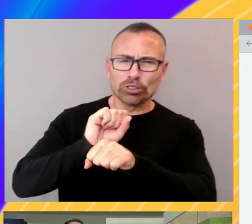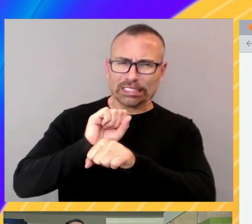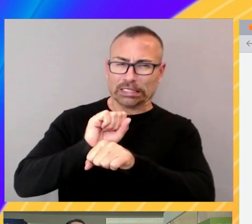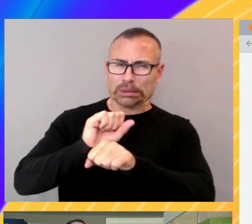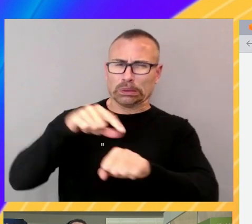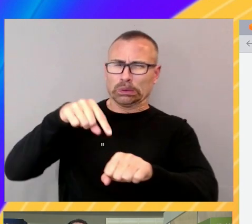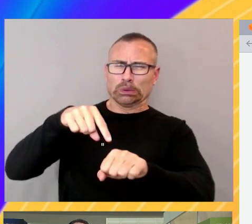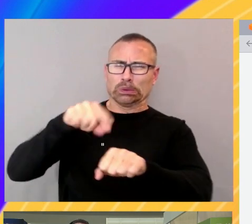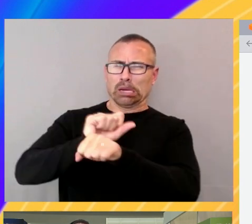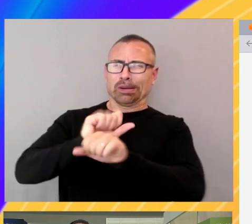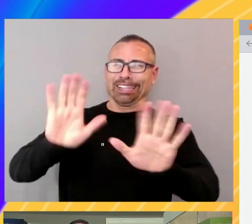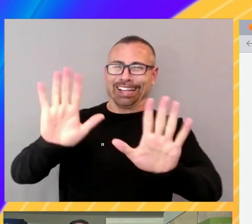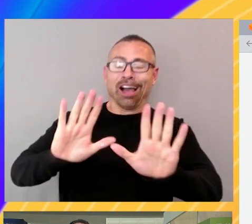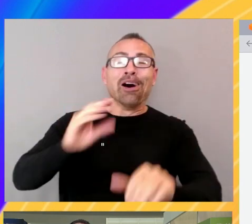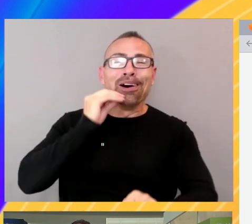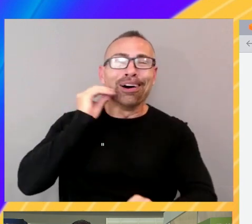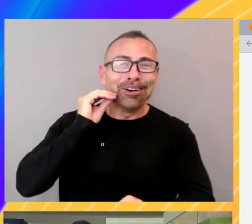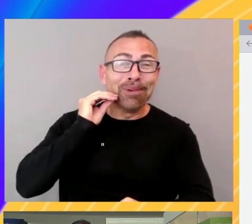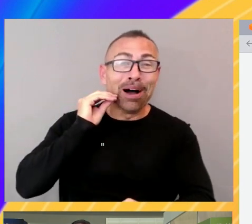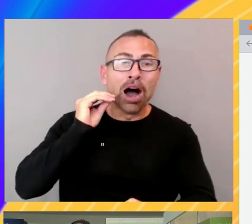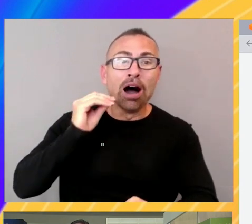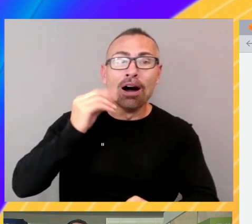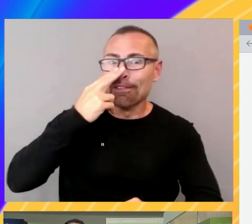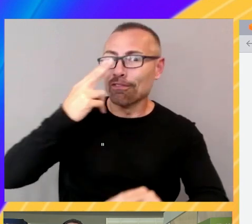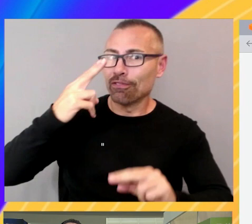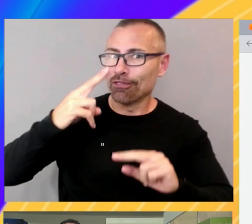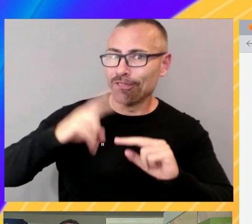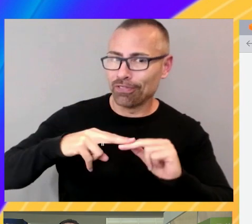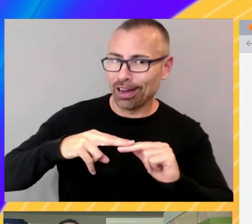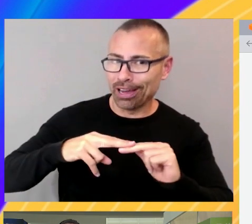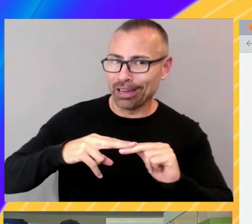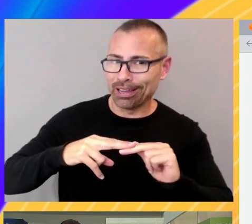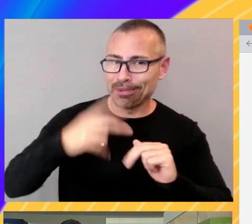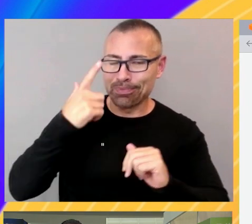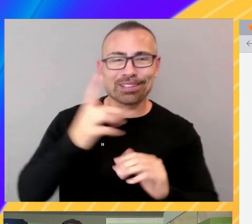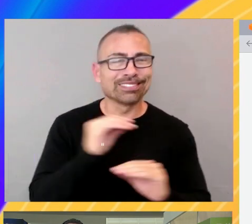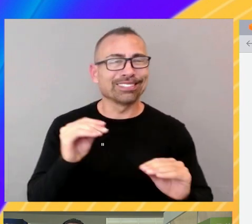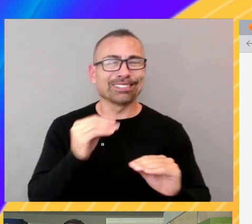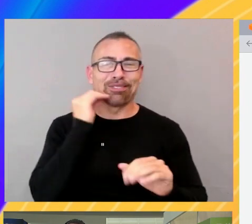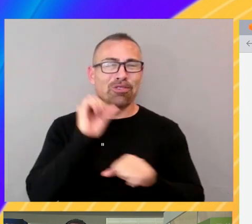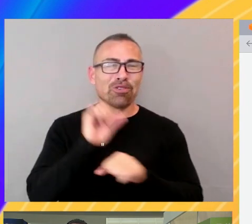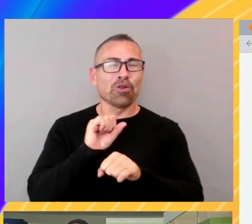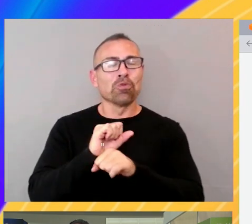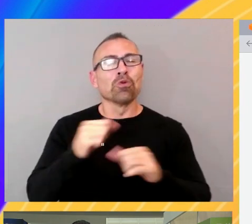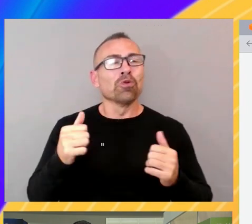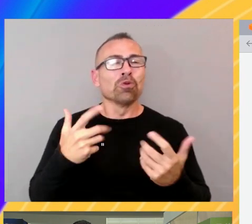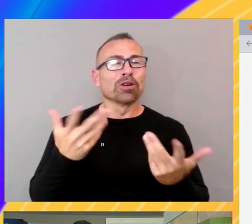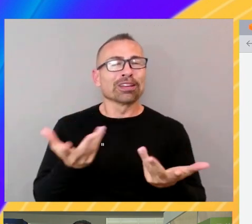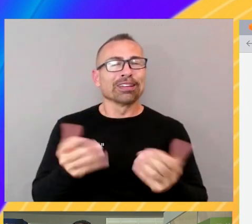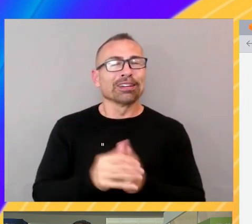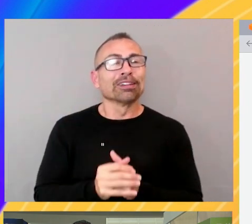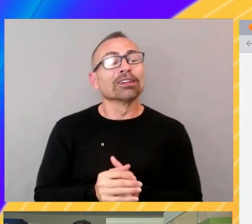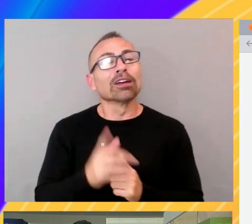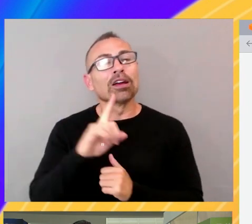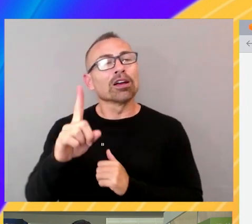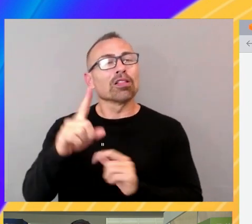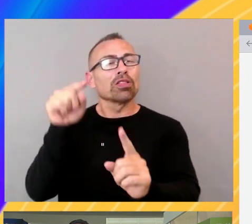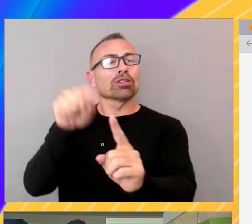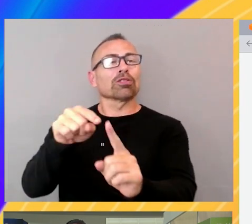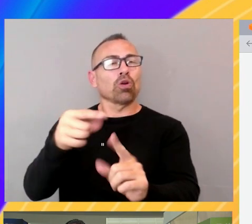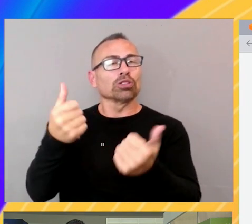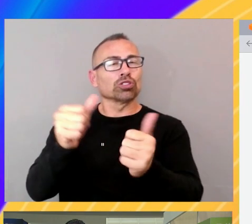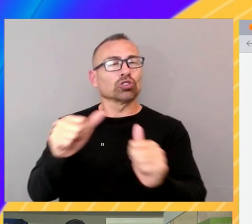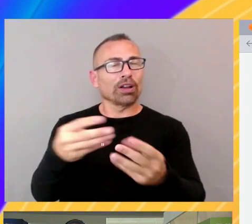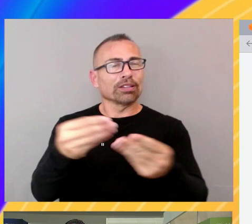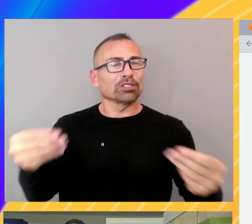but we have home fun. And the fun was to try to solve the challenge that we gave you on the first episode before you came back for the